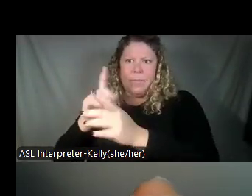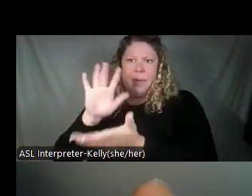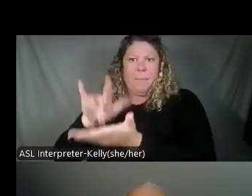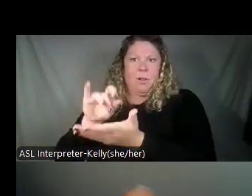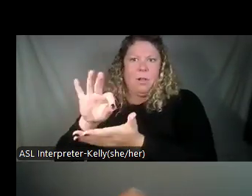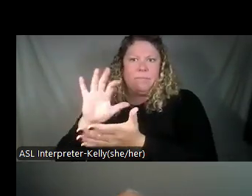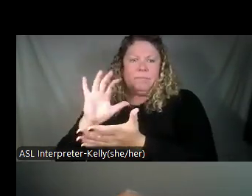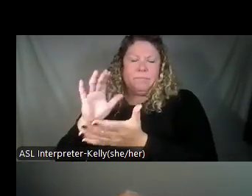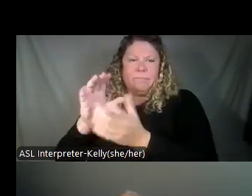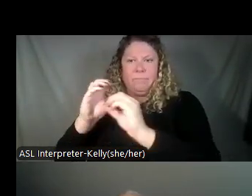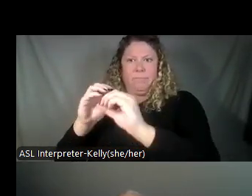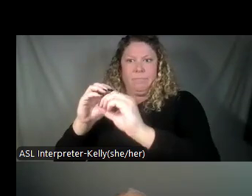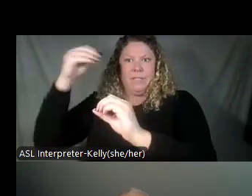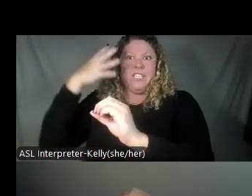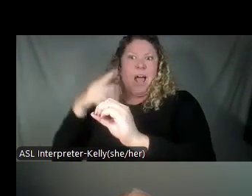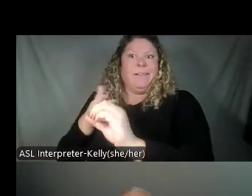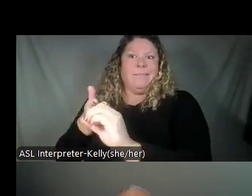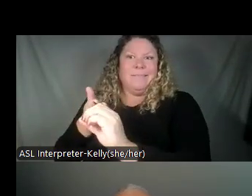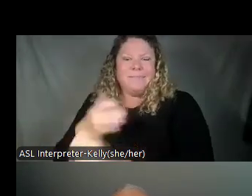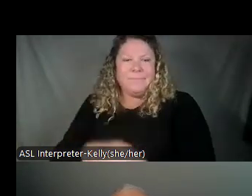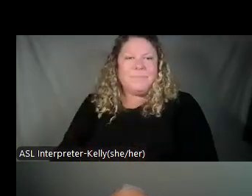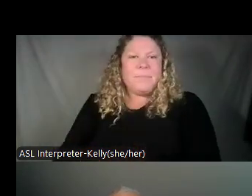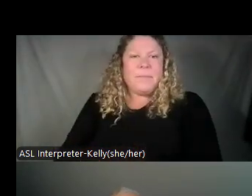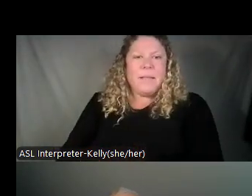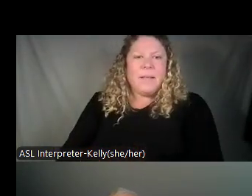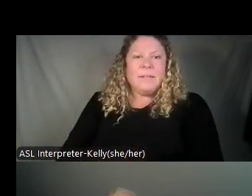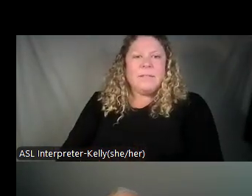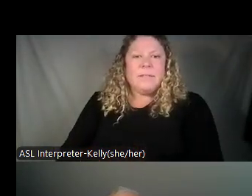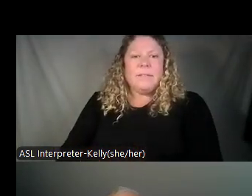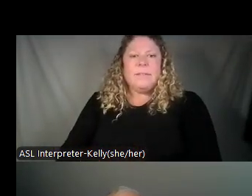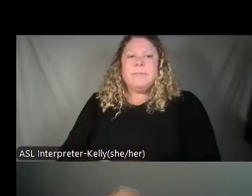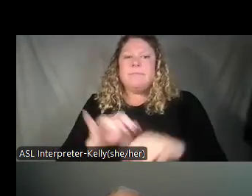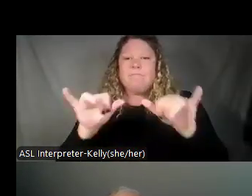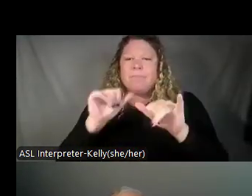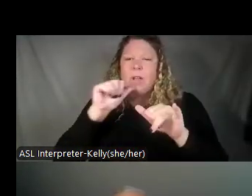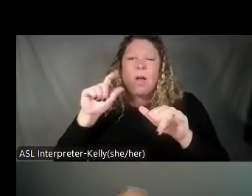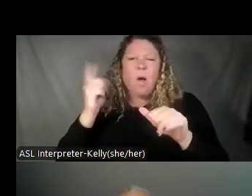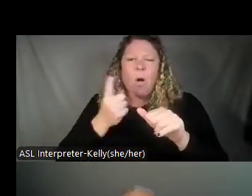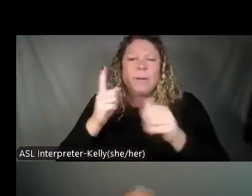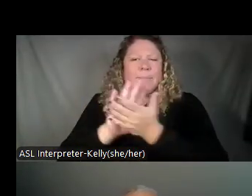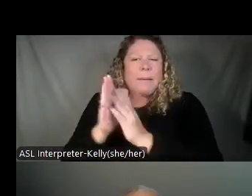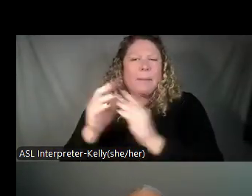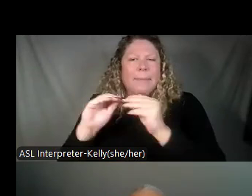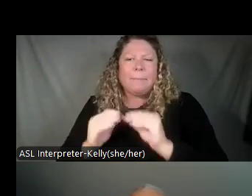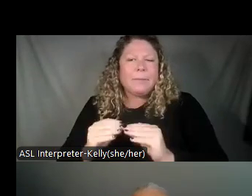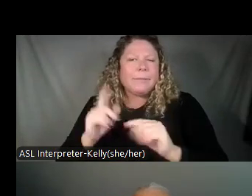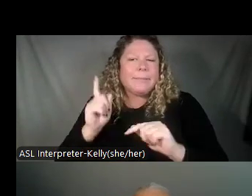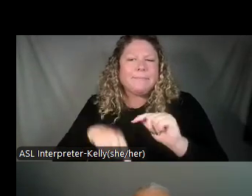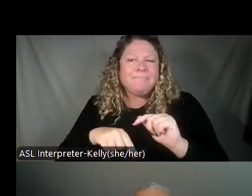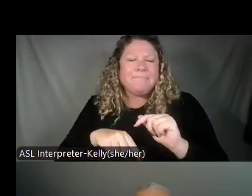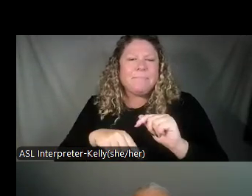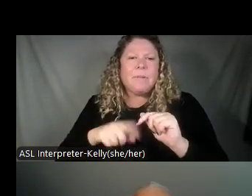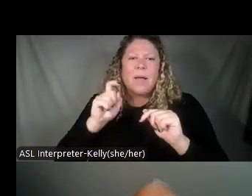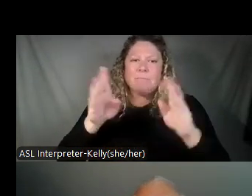Metrics aren't always quantitative. They don't always flow down into numbers. You need to pay attention to